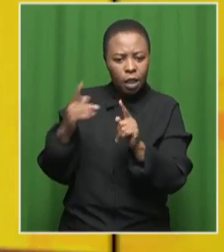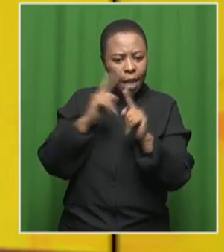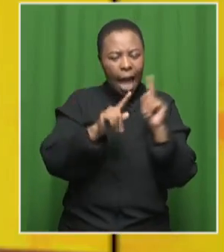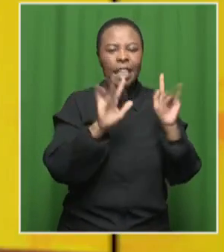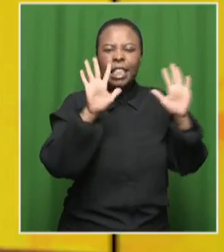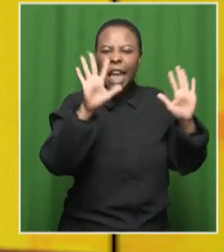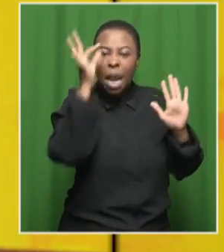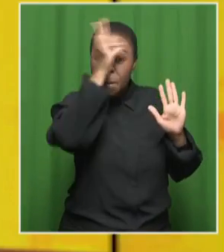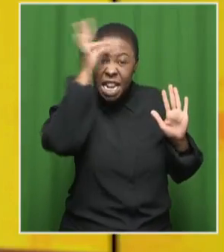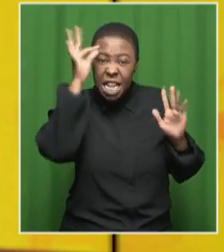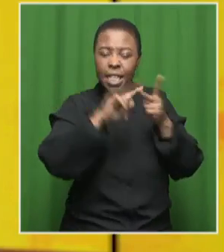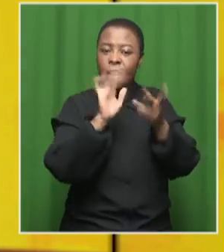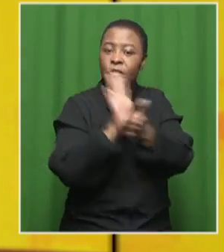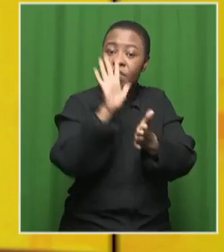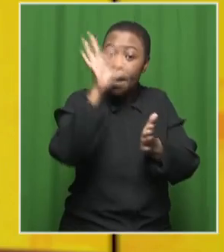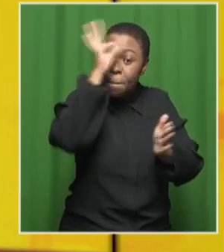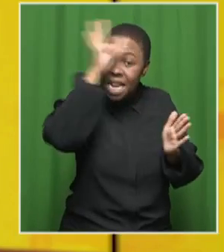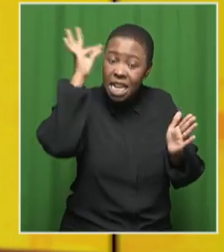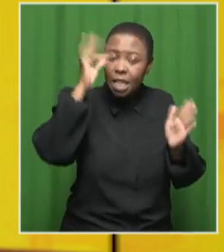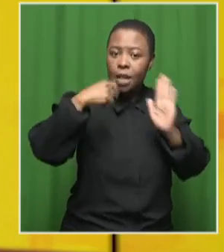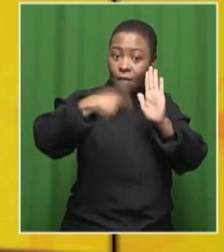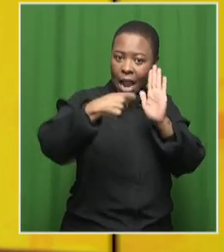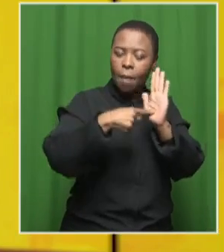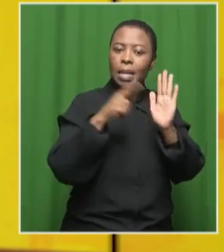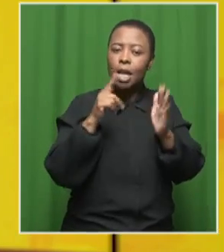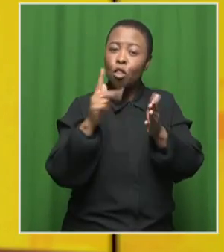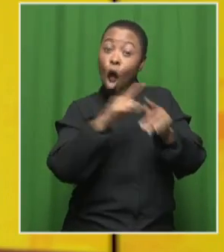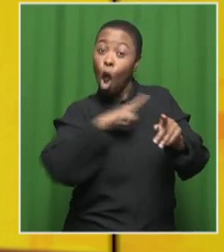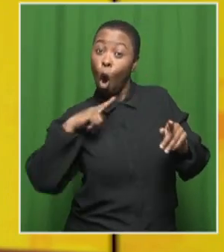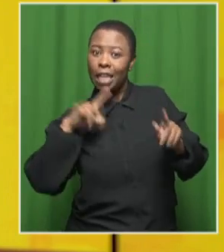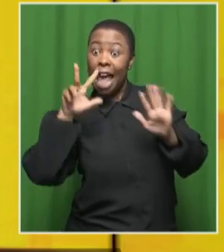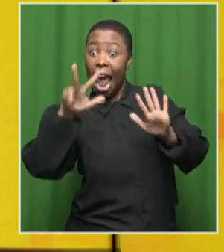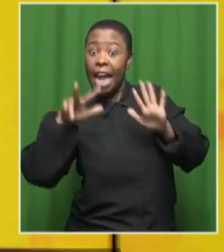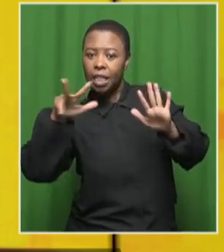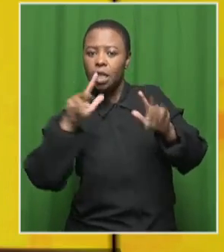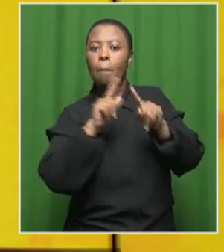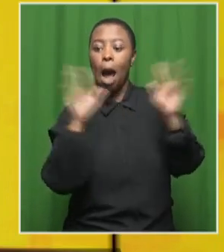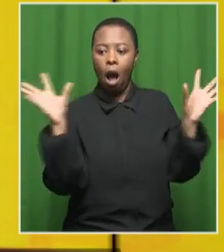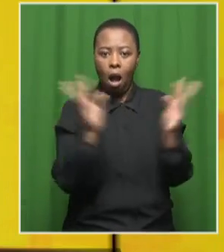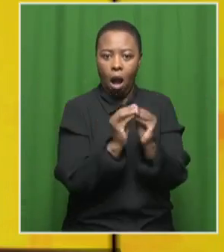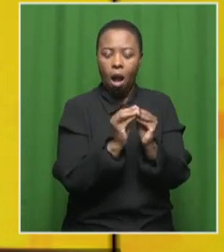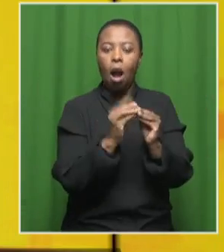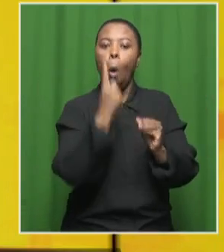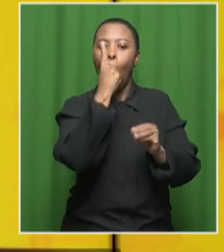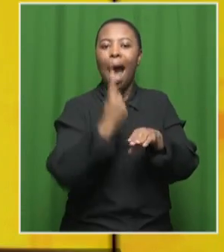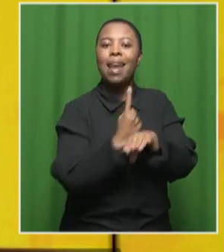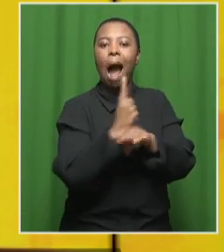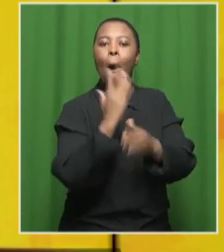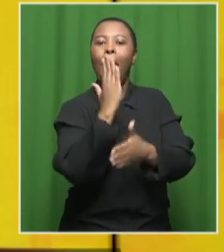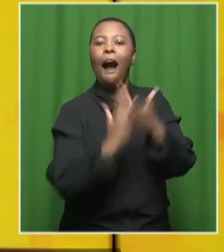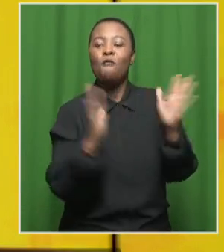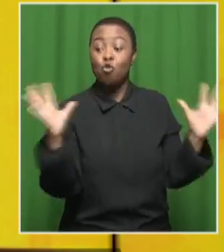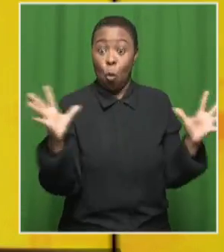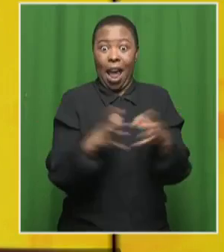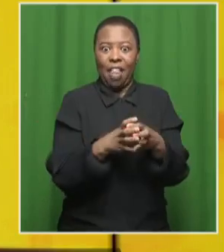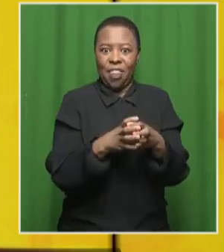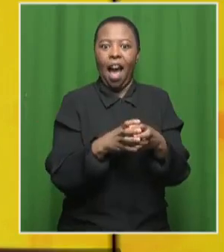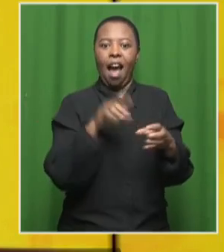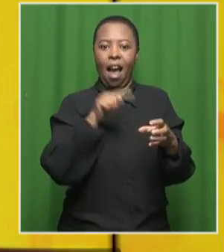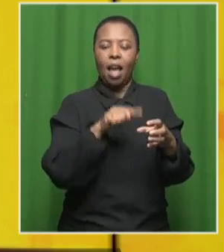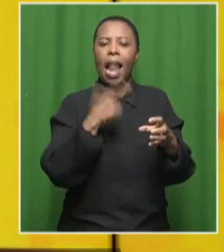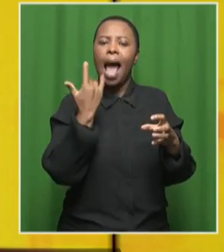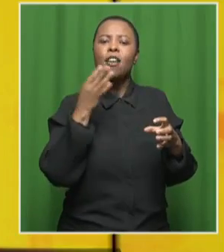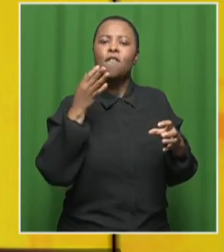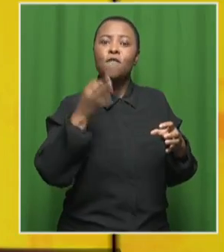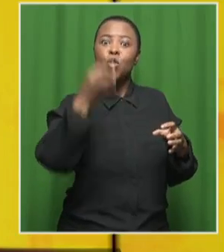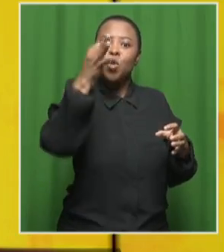10 minutes, 15 minutes, and the longest one I think is 18 minutes. But together it's 8 films that make up an hour and a half. So it's like a feature experience,